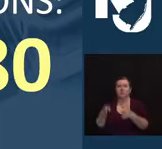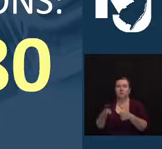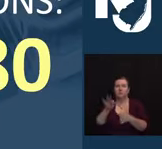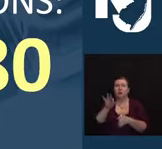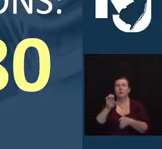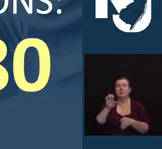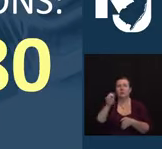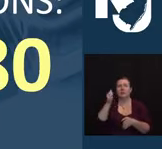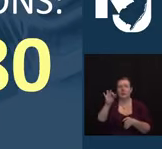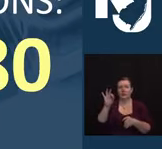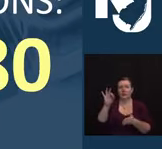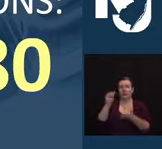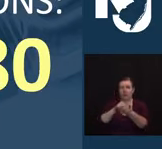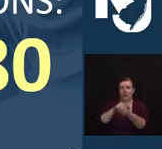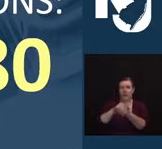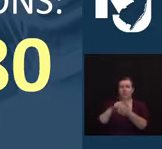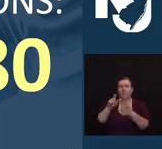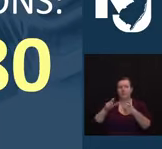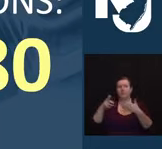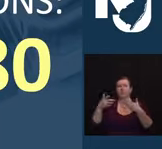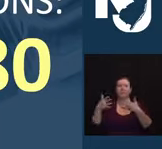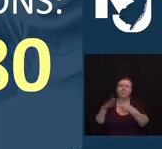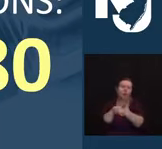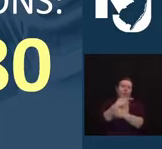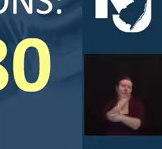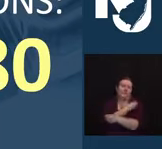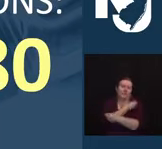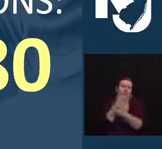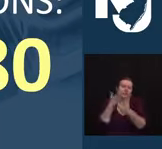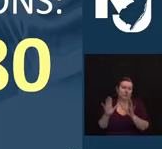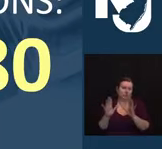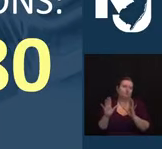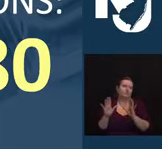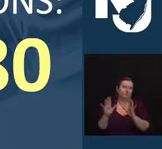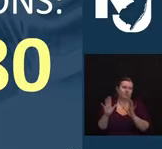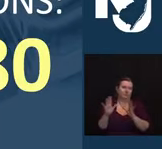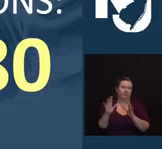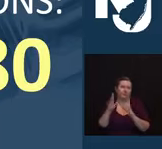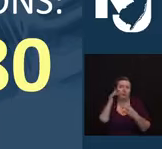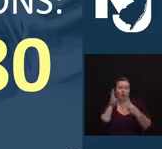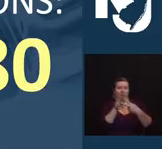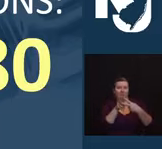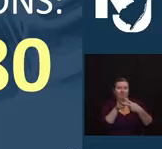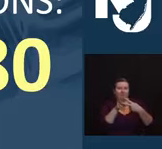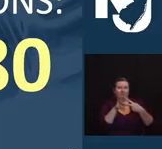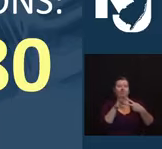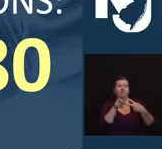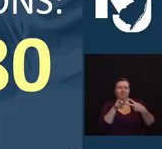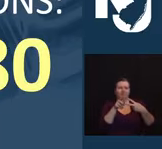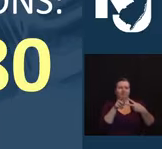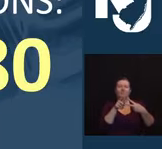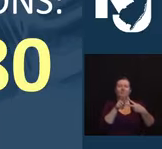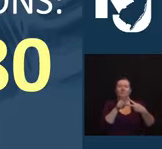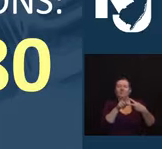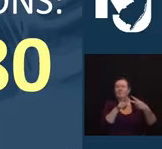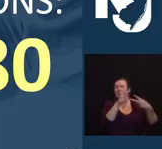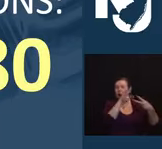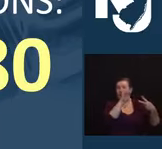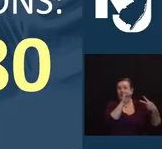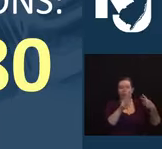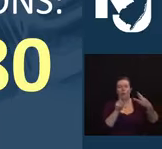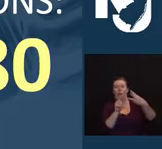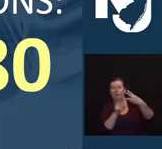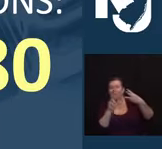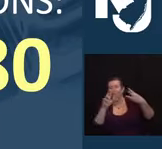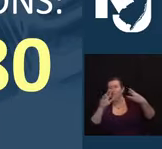vaccinated, either because they have received both doses of those vaccines or because they have received the one-dose vaccine from Johnson &